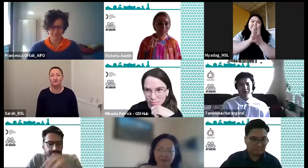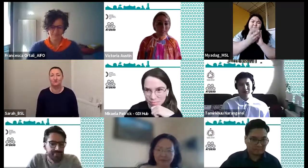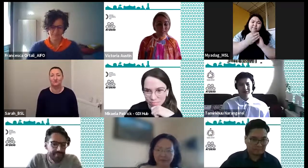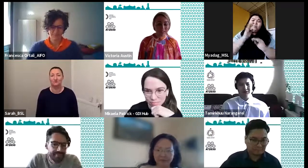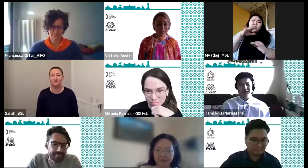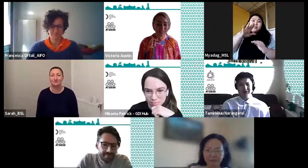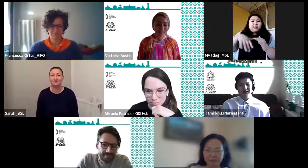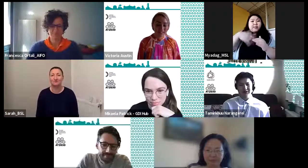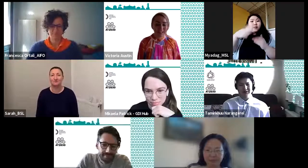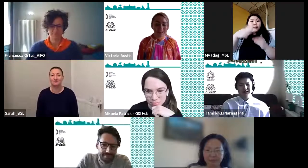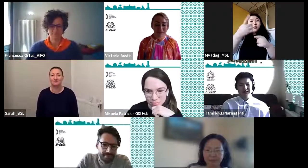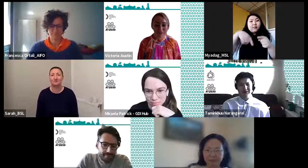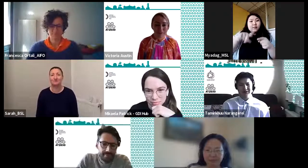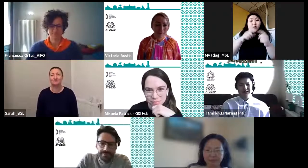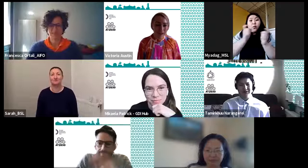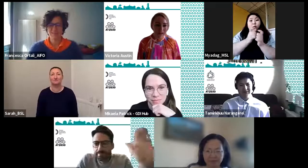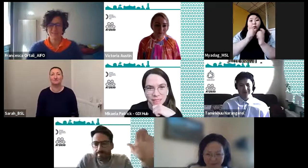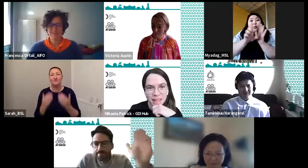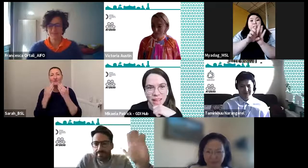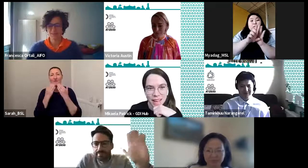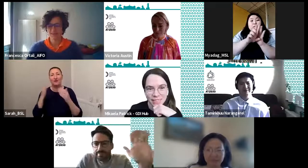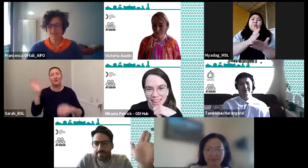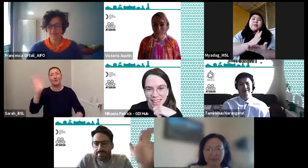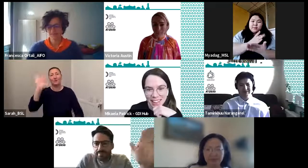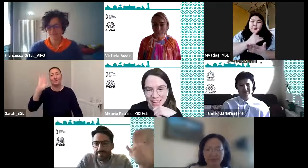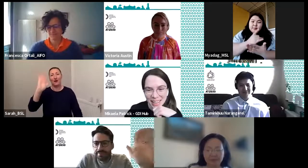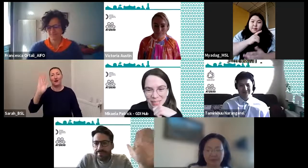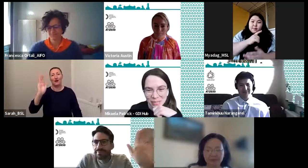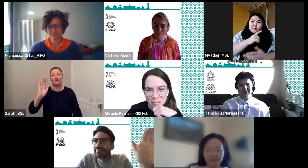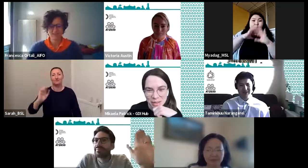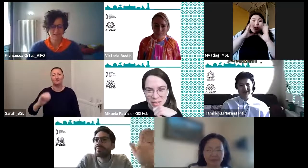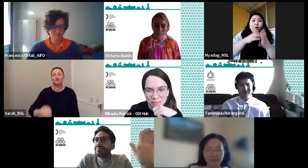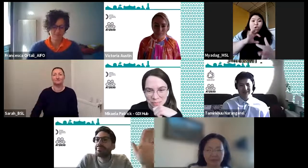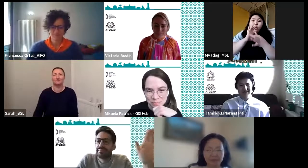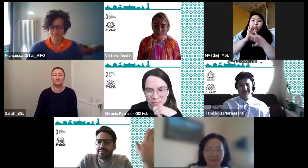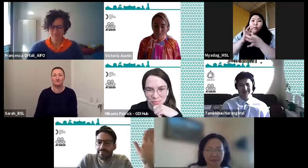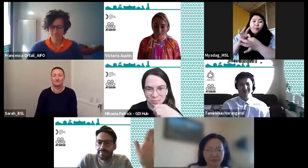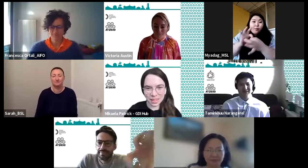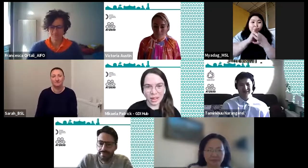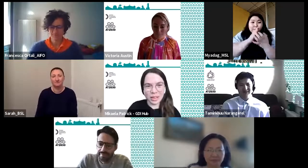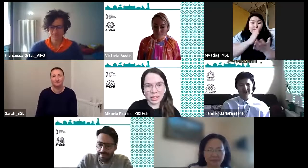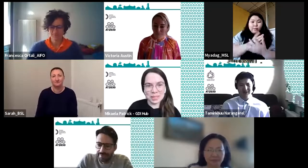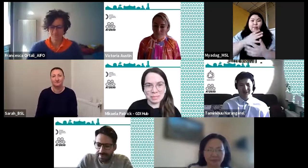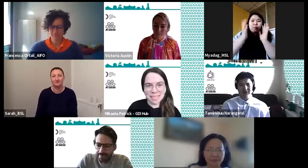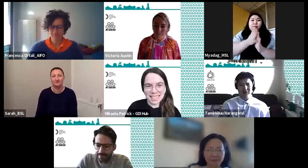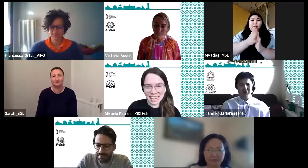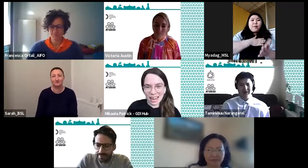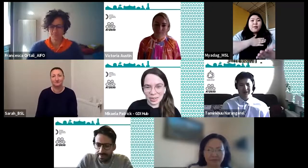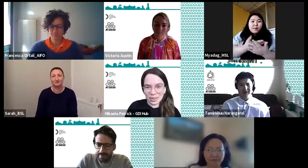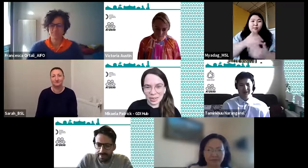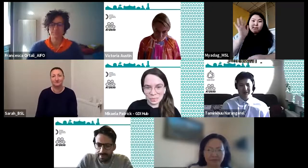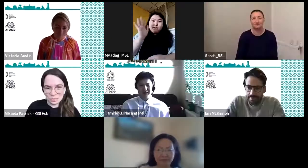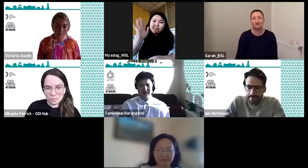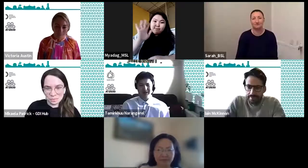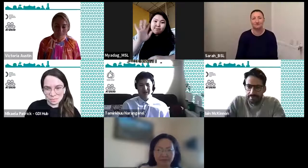Okay, we'll be in touch soon. Thanks, everyone. Goodbye. Bye-bye. All right, thank you, everybody. I'll